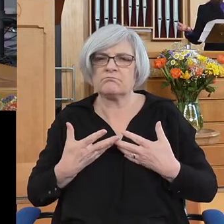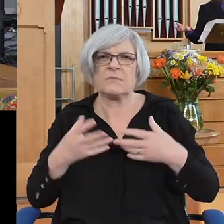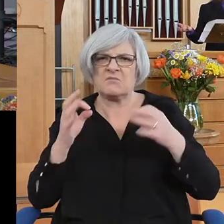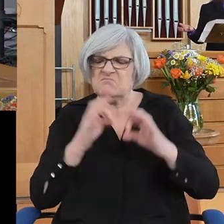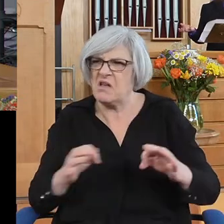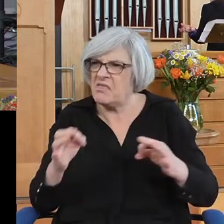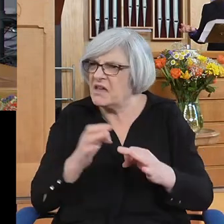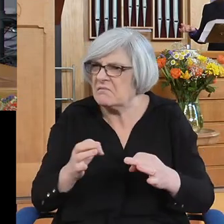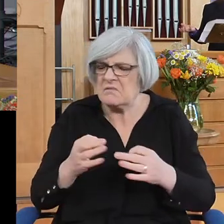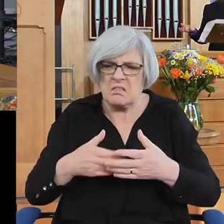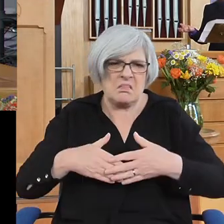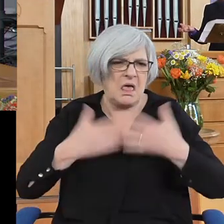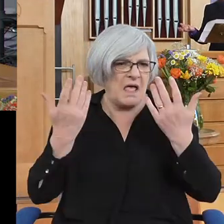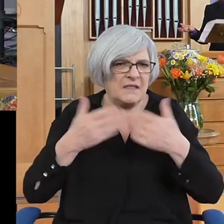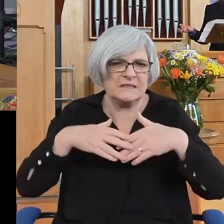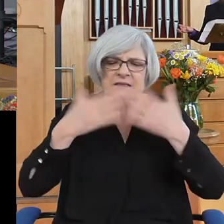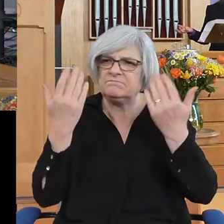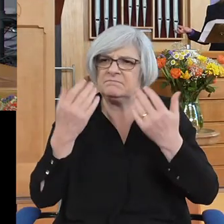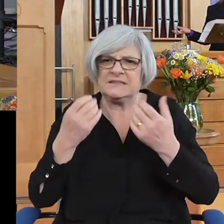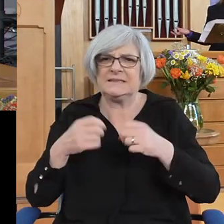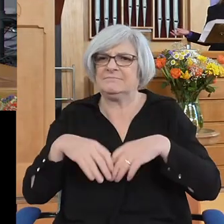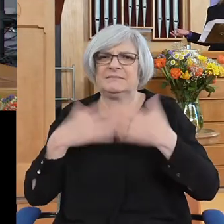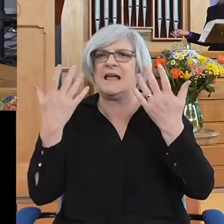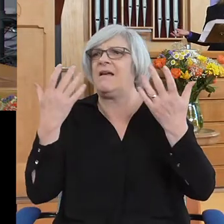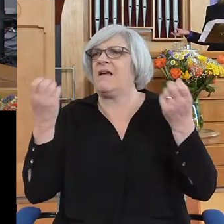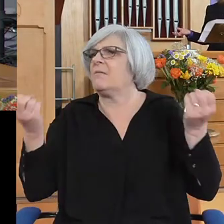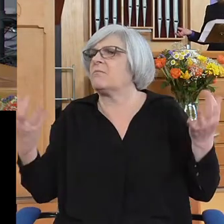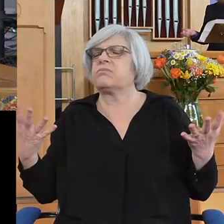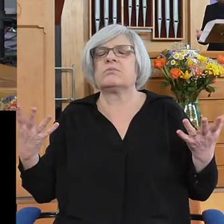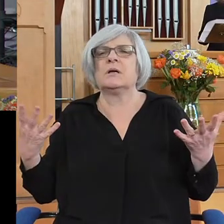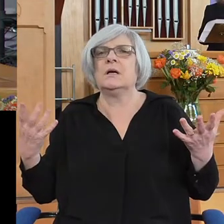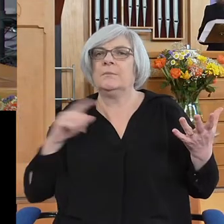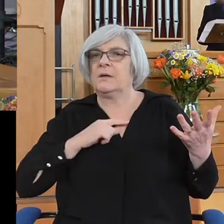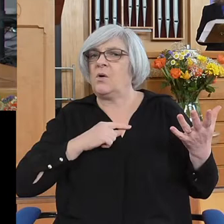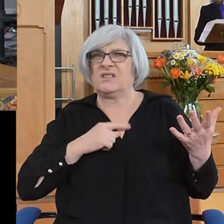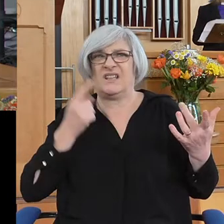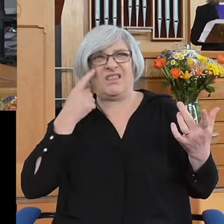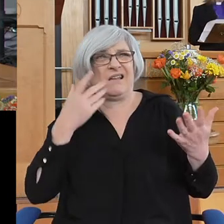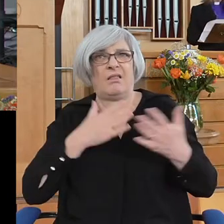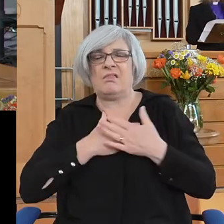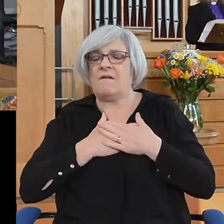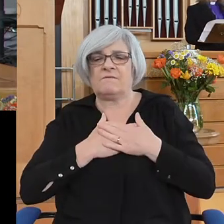nothing lightens the day because it looks like love is no more.